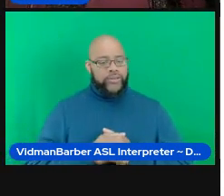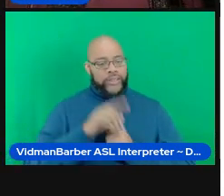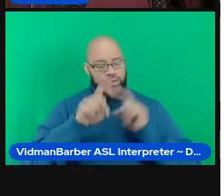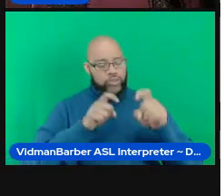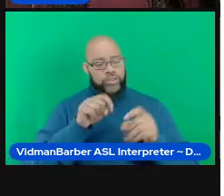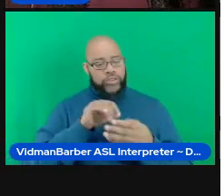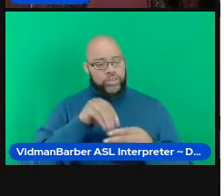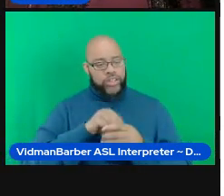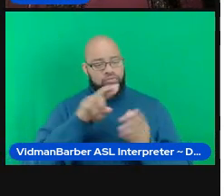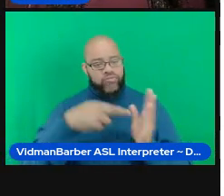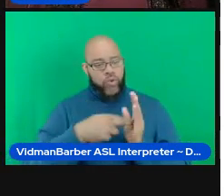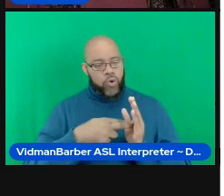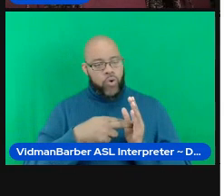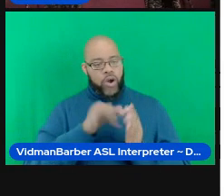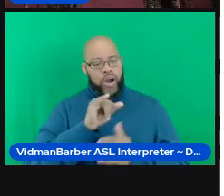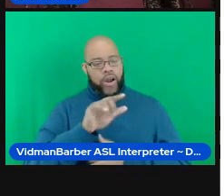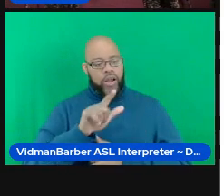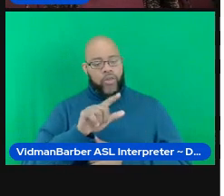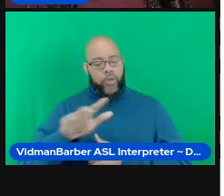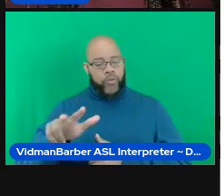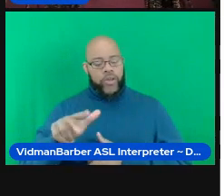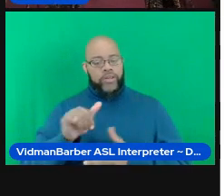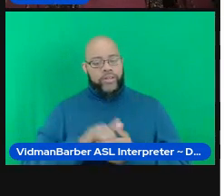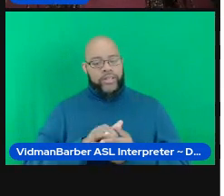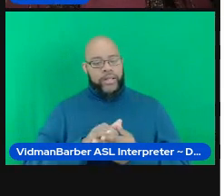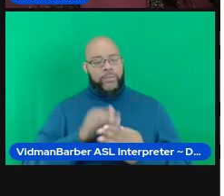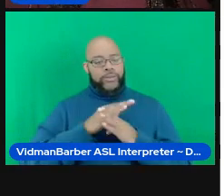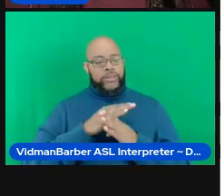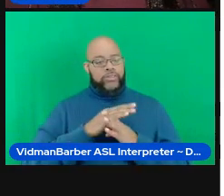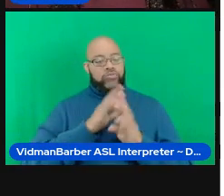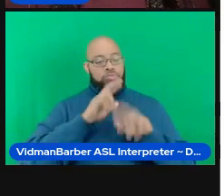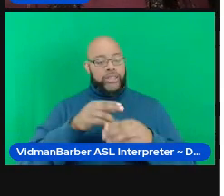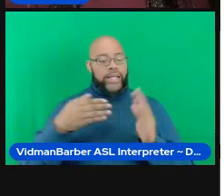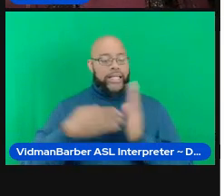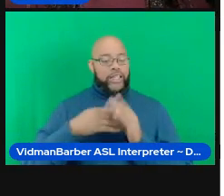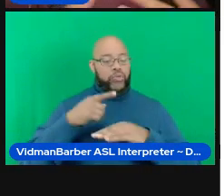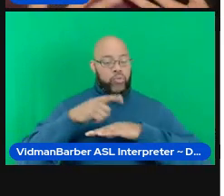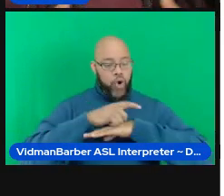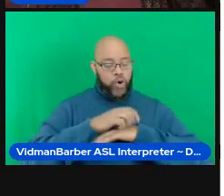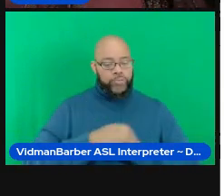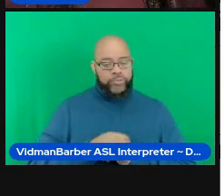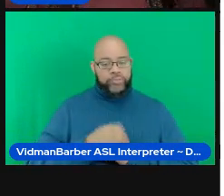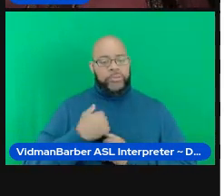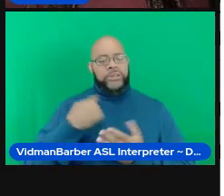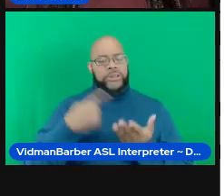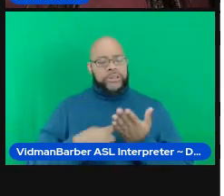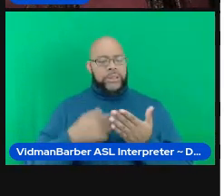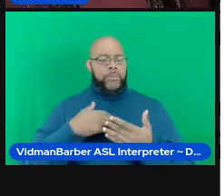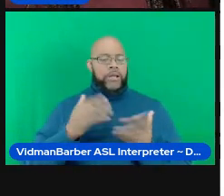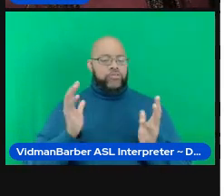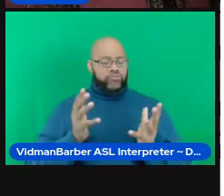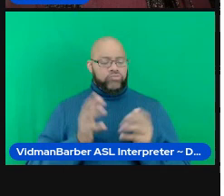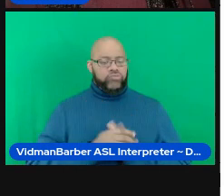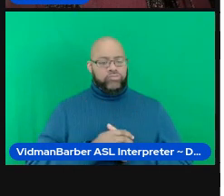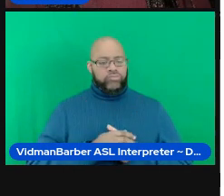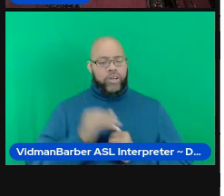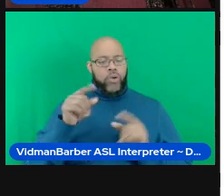role of IL-33 and mediating protective immune responses against worms, which I will touch on in my talk, and also the role of